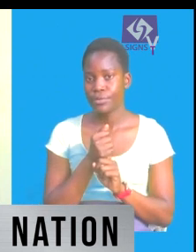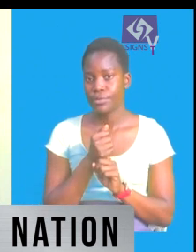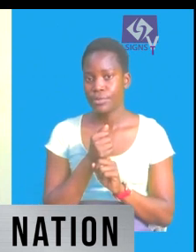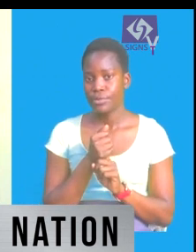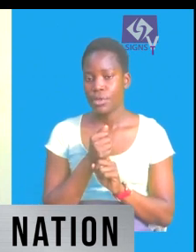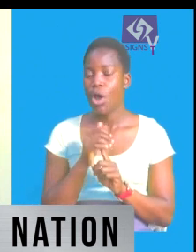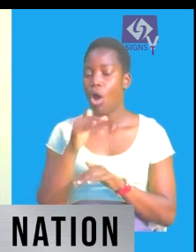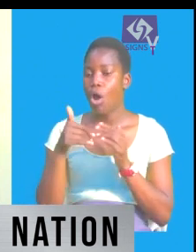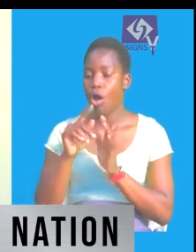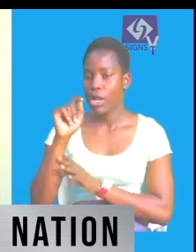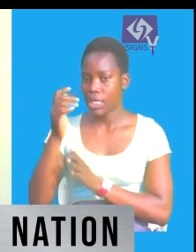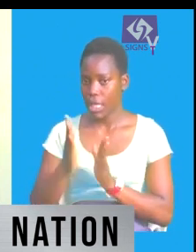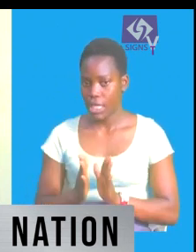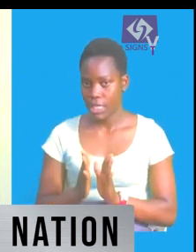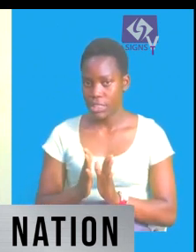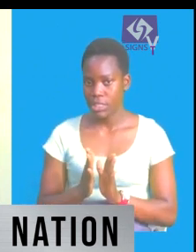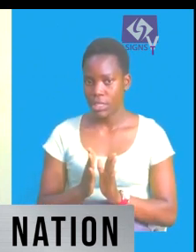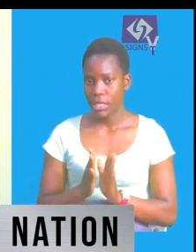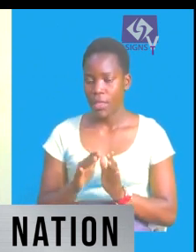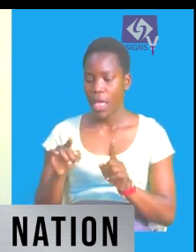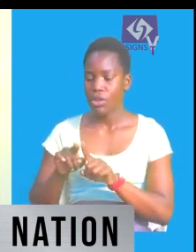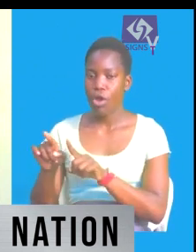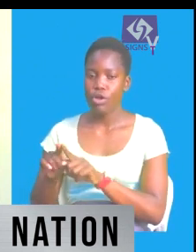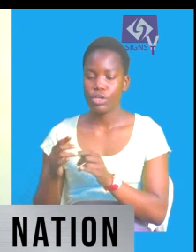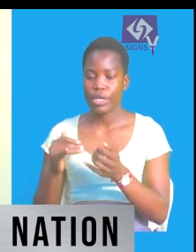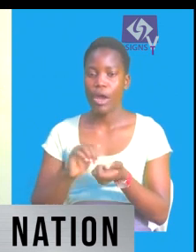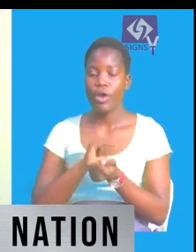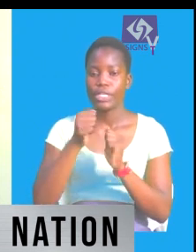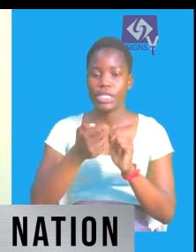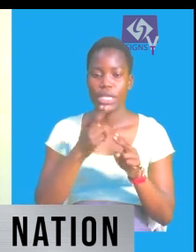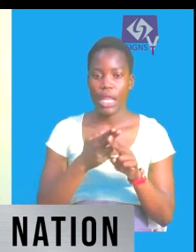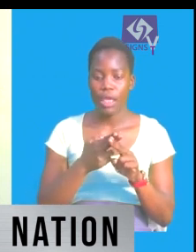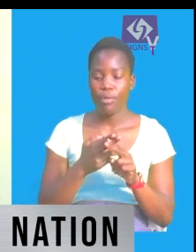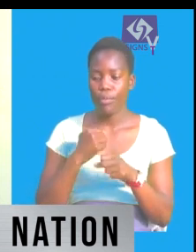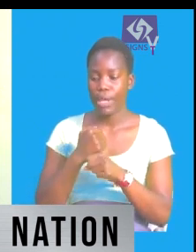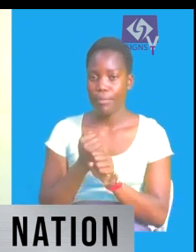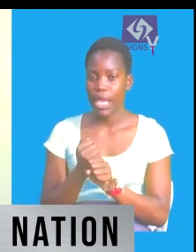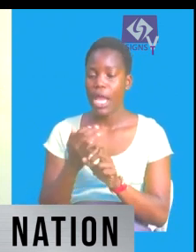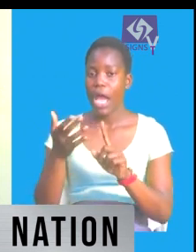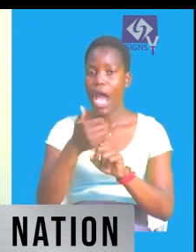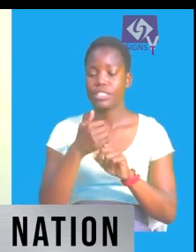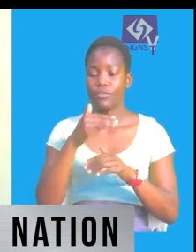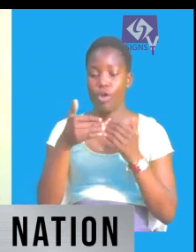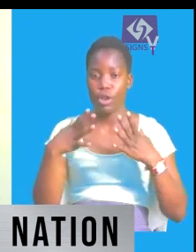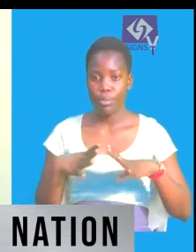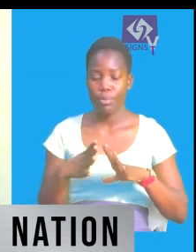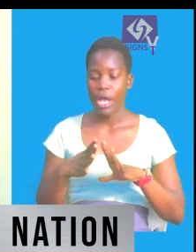every Kenyan, does now rebranding mean they will reach everybody? And how are they going to do it?